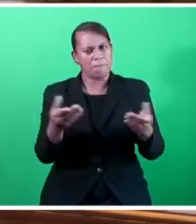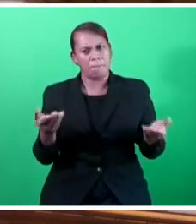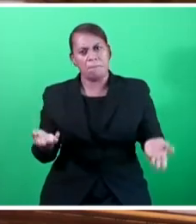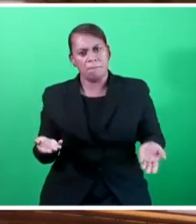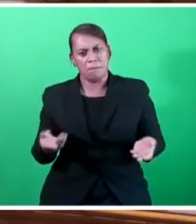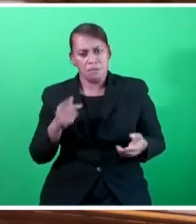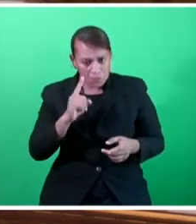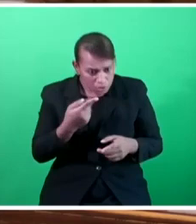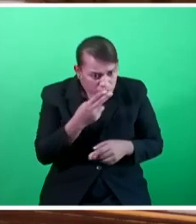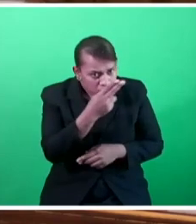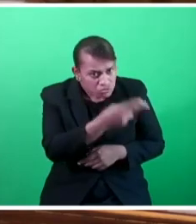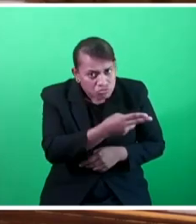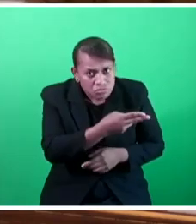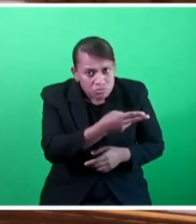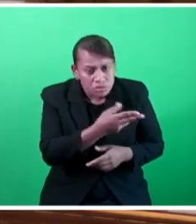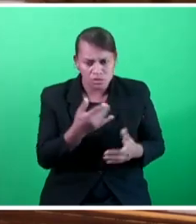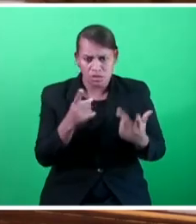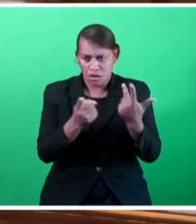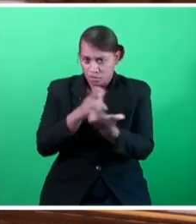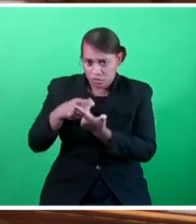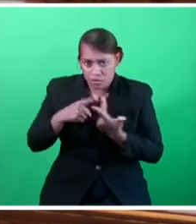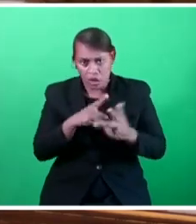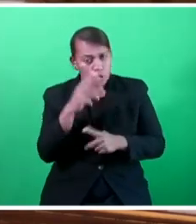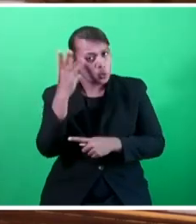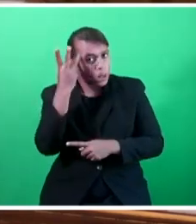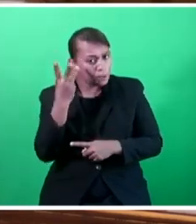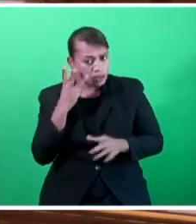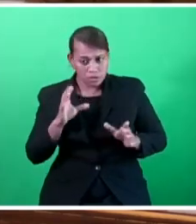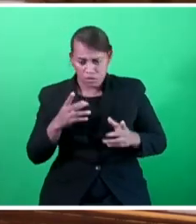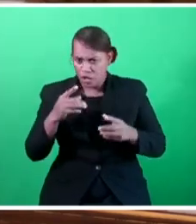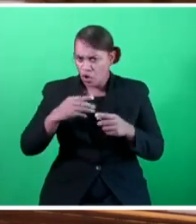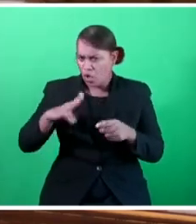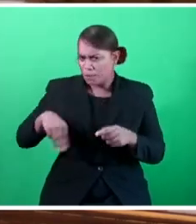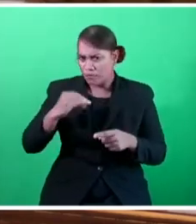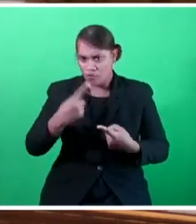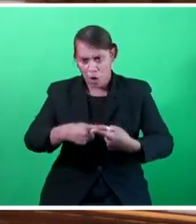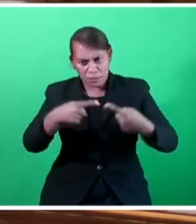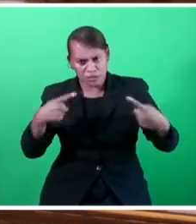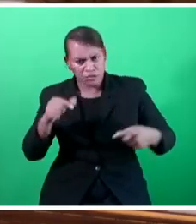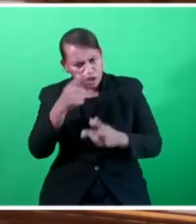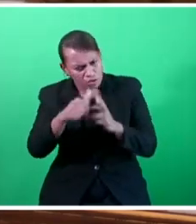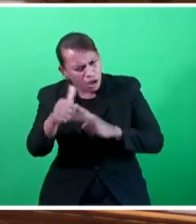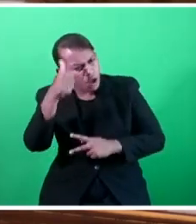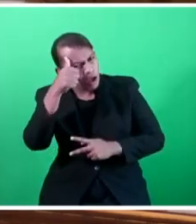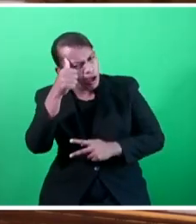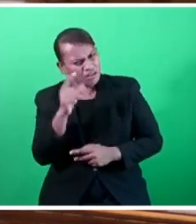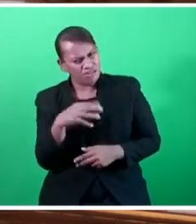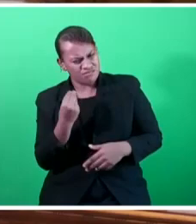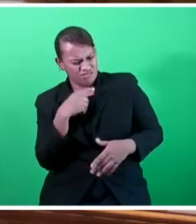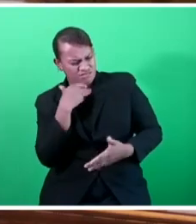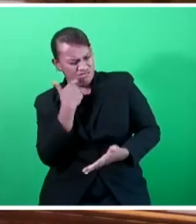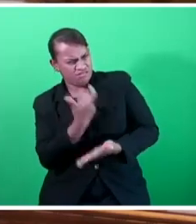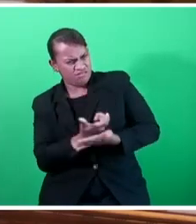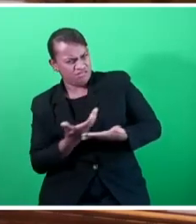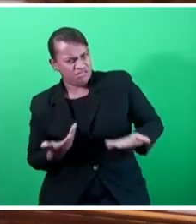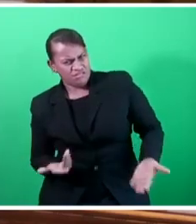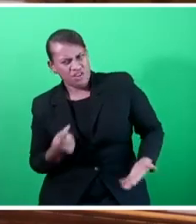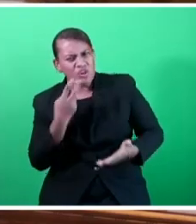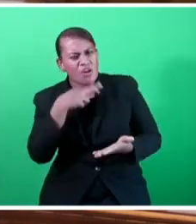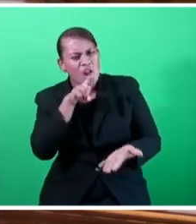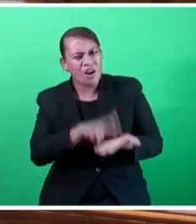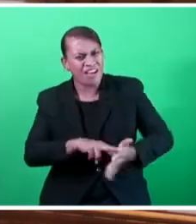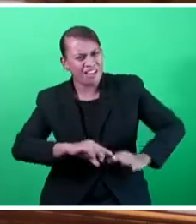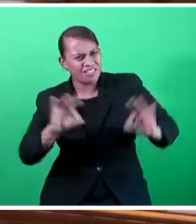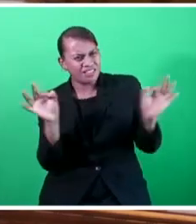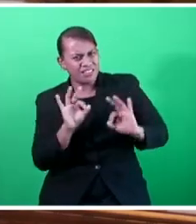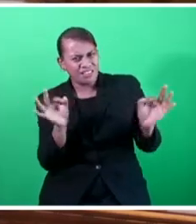female members of the opposition also know that they have an appalling record when it comes to advocating for victims of